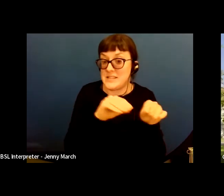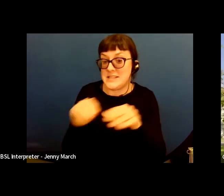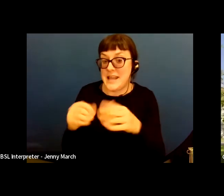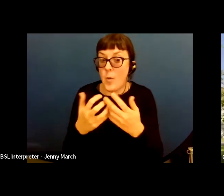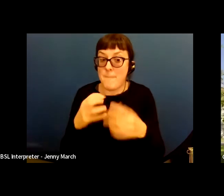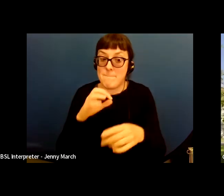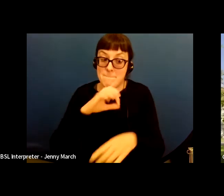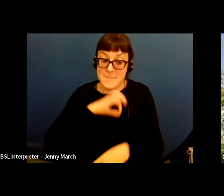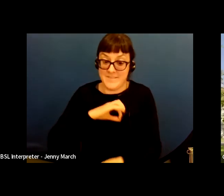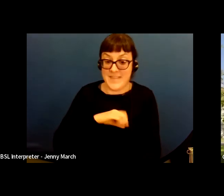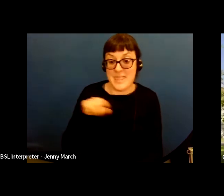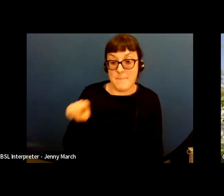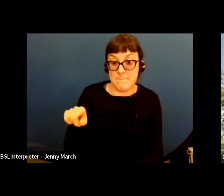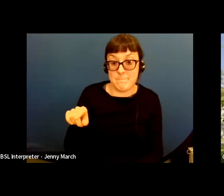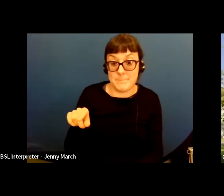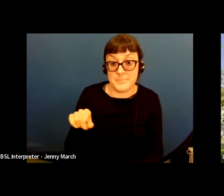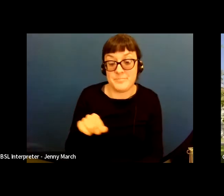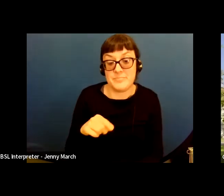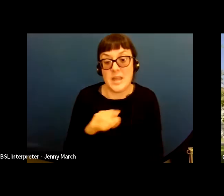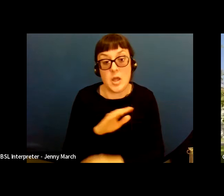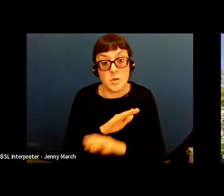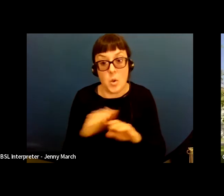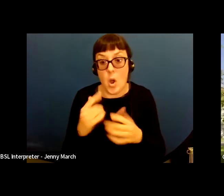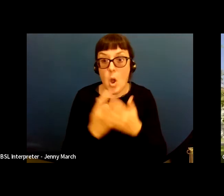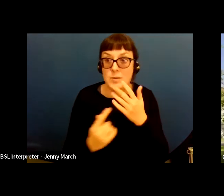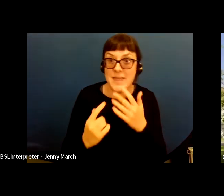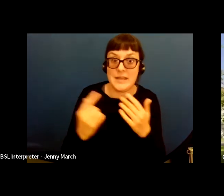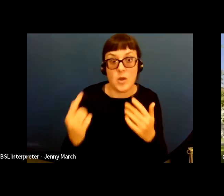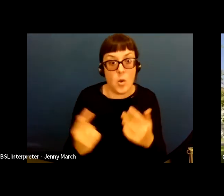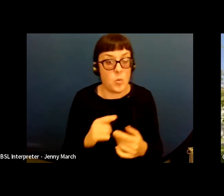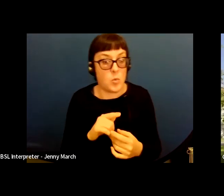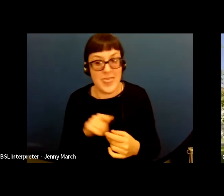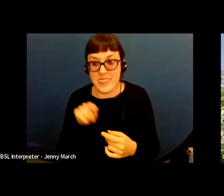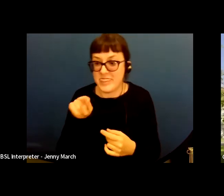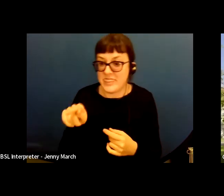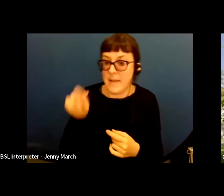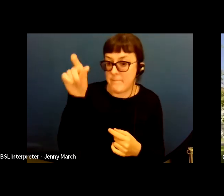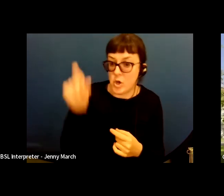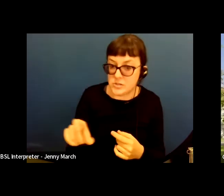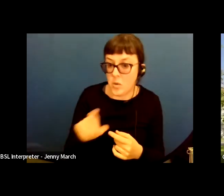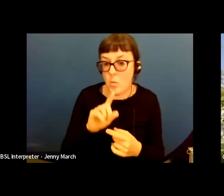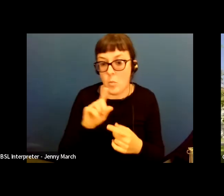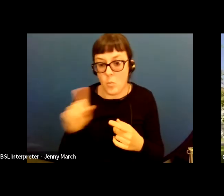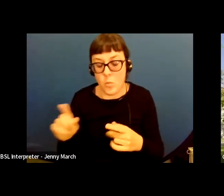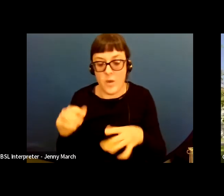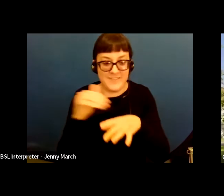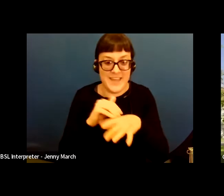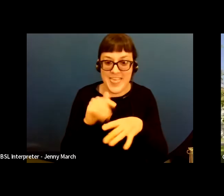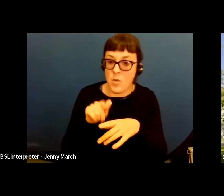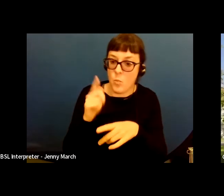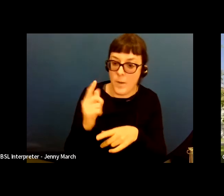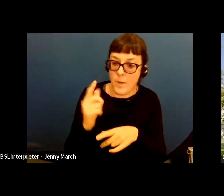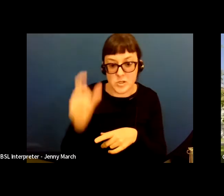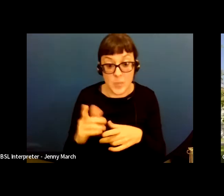as far as I'm concerned, that must go beyond a simple cost-benefit analysis on that individual or on the family unit or even on